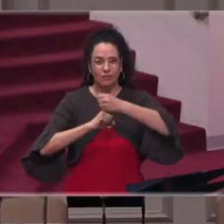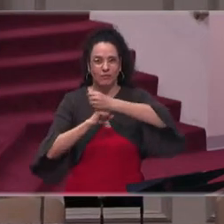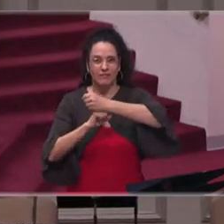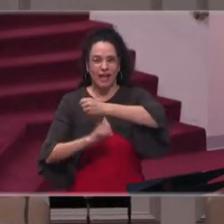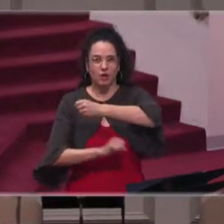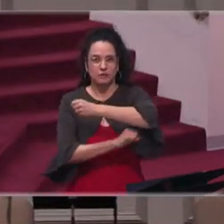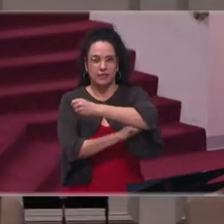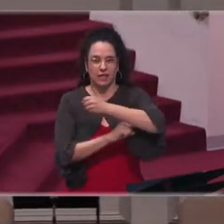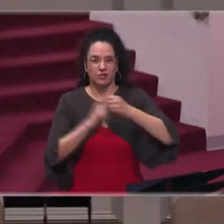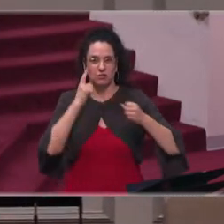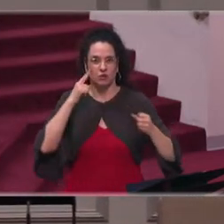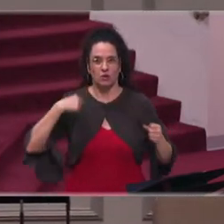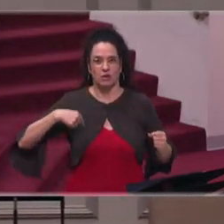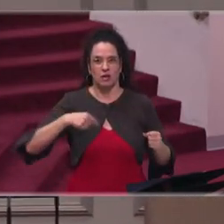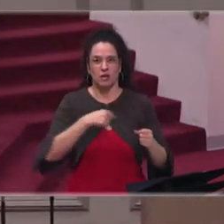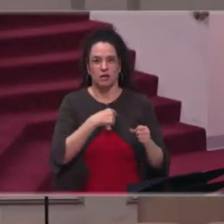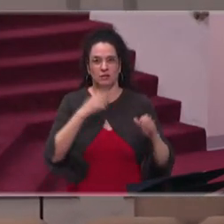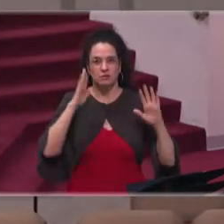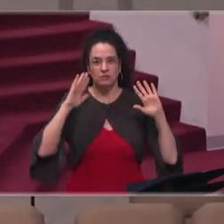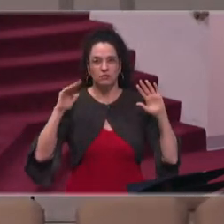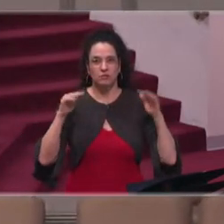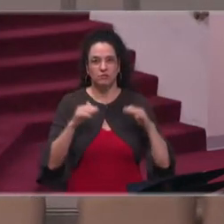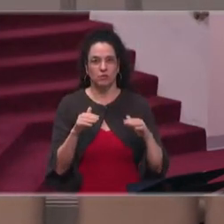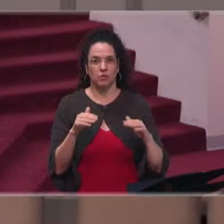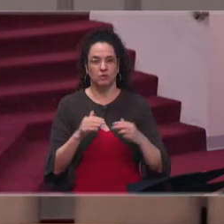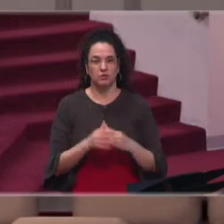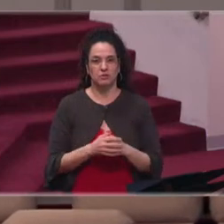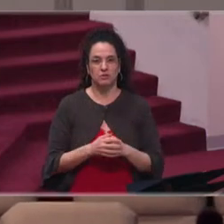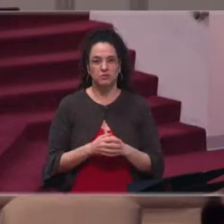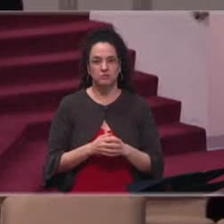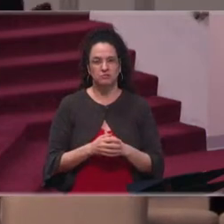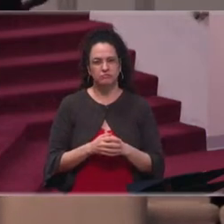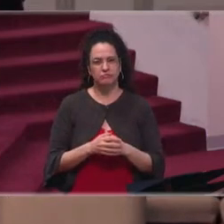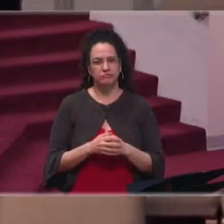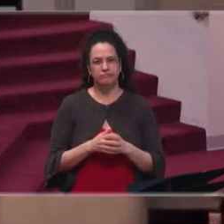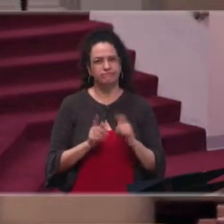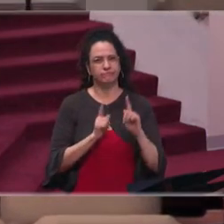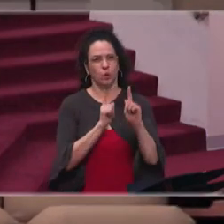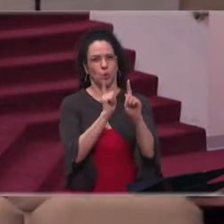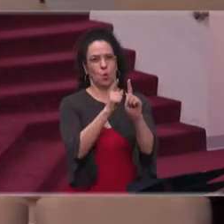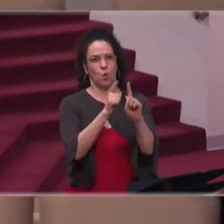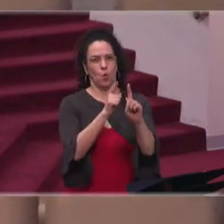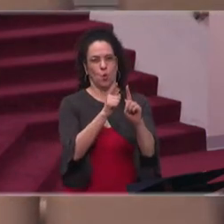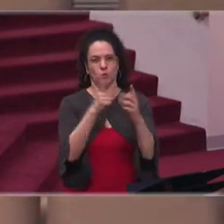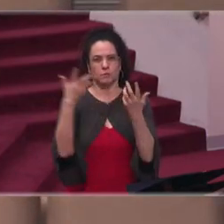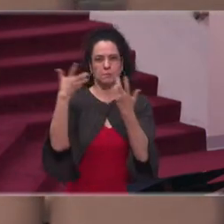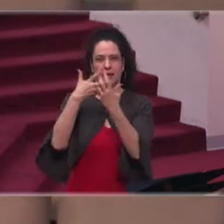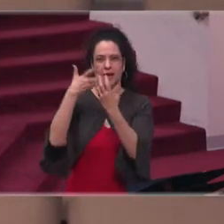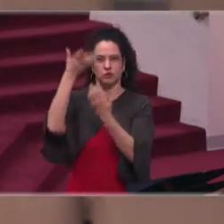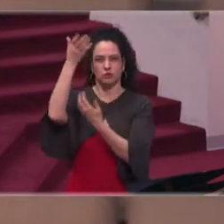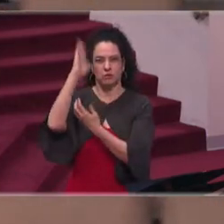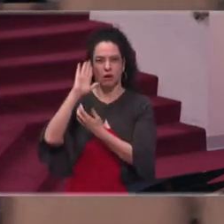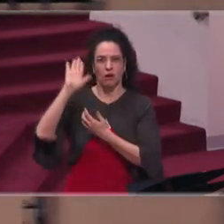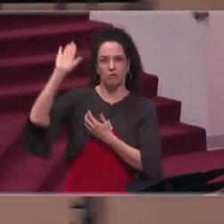to focus on really becoming more of what God wants us to become.